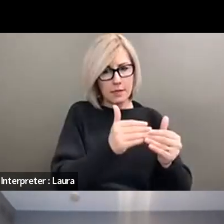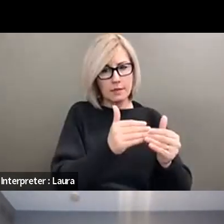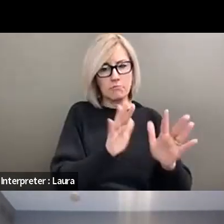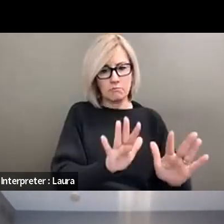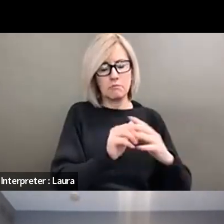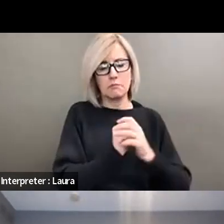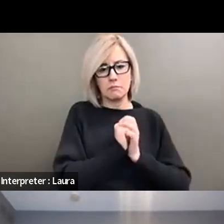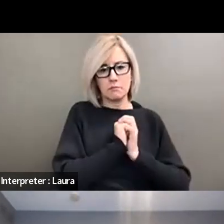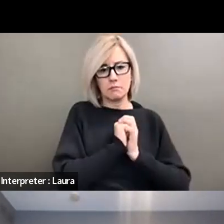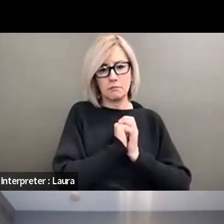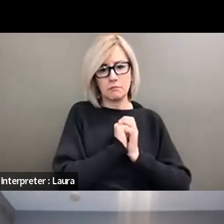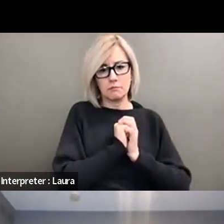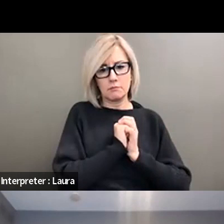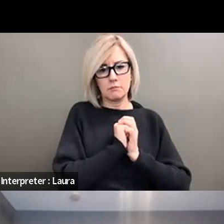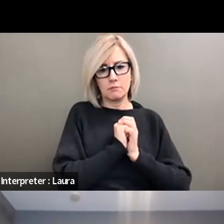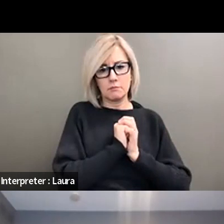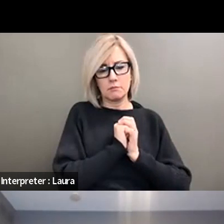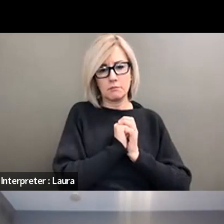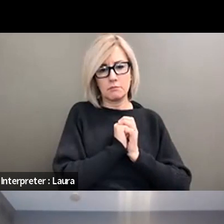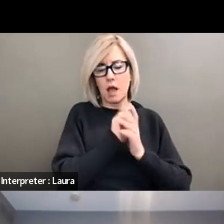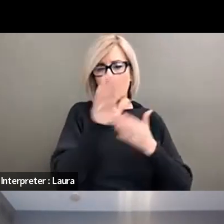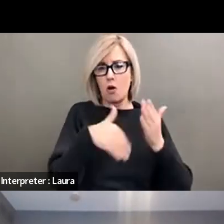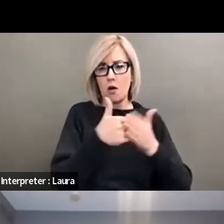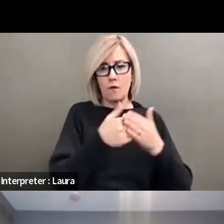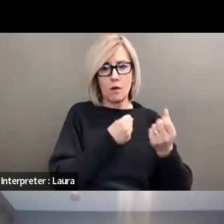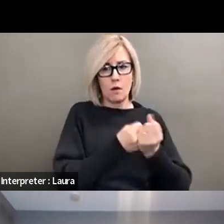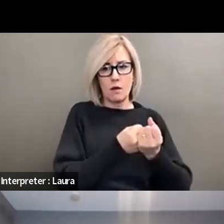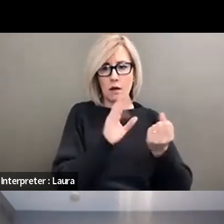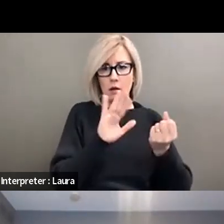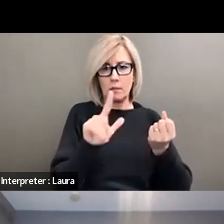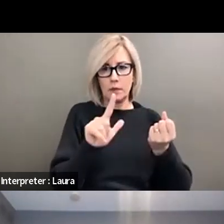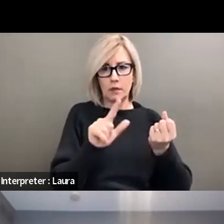So, like I say, I'm all for this bill, and